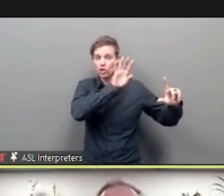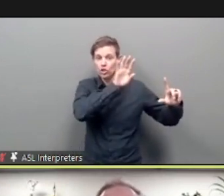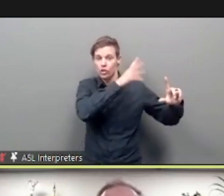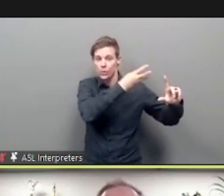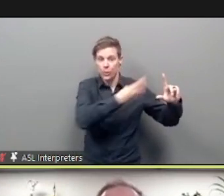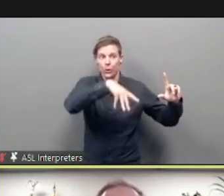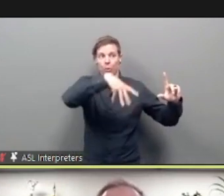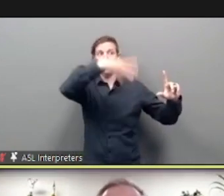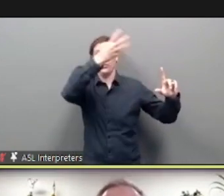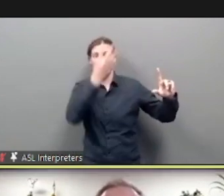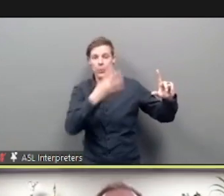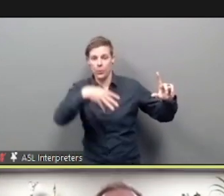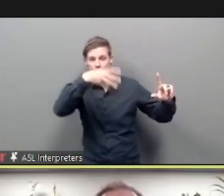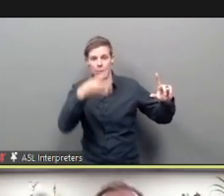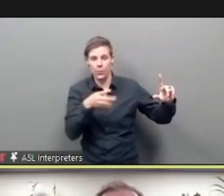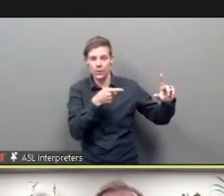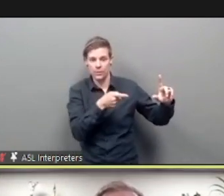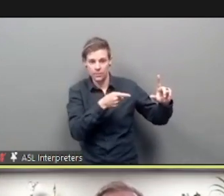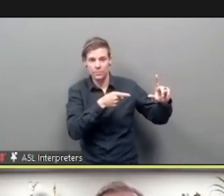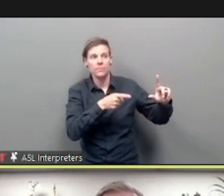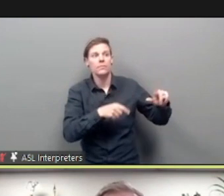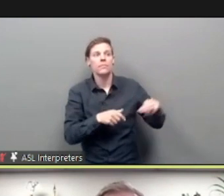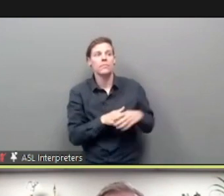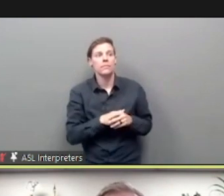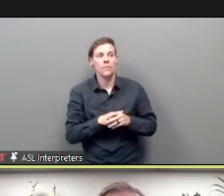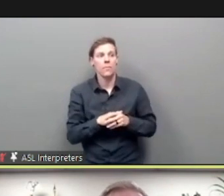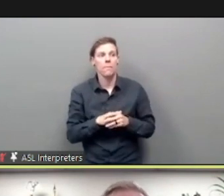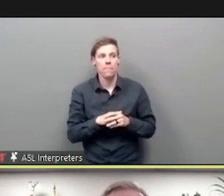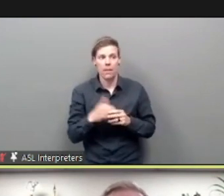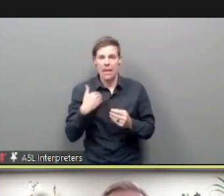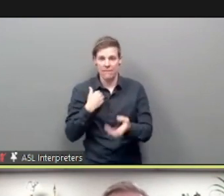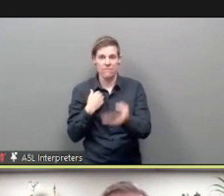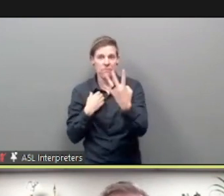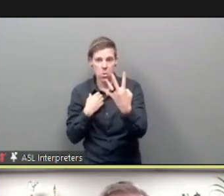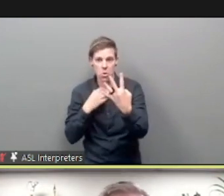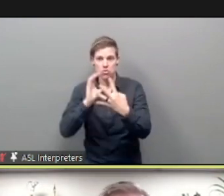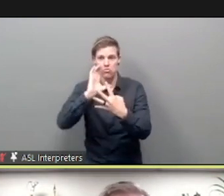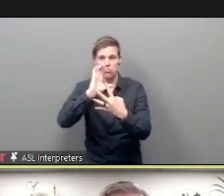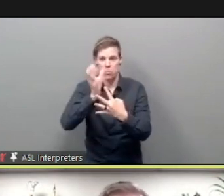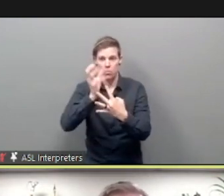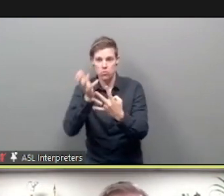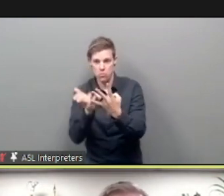you're right. You can see there are 4 groups here, and the